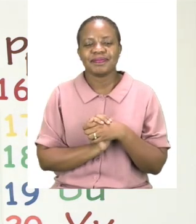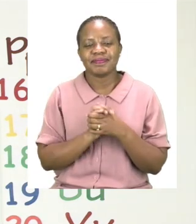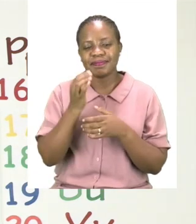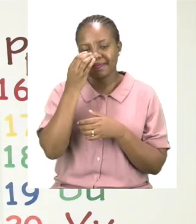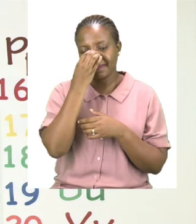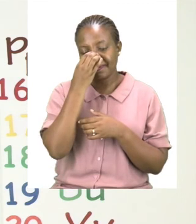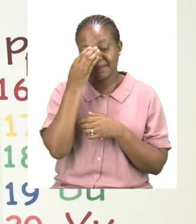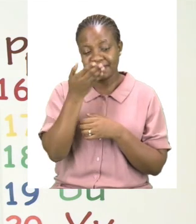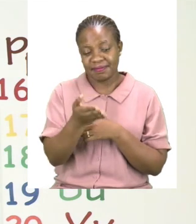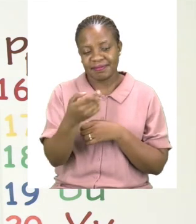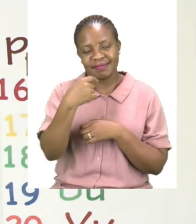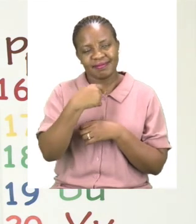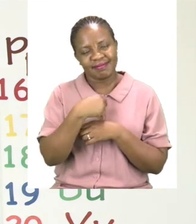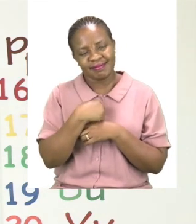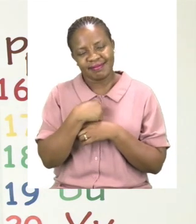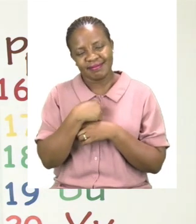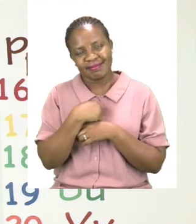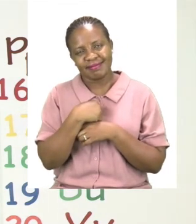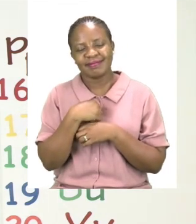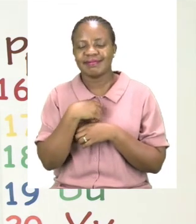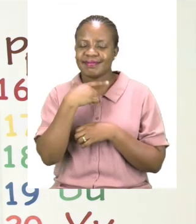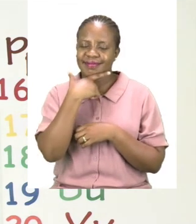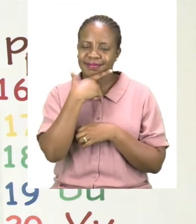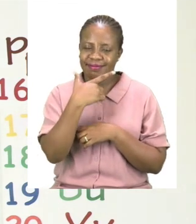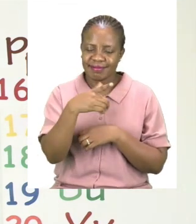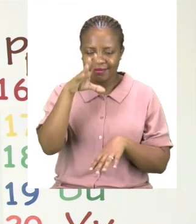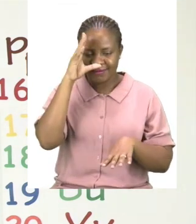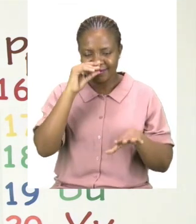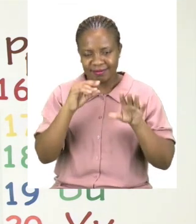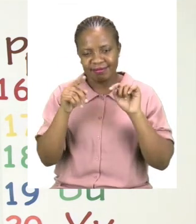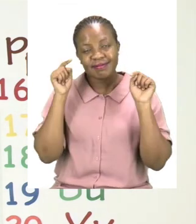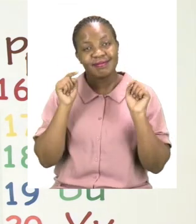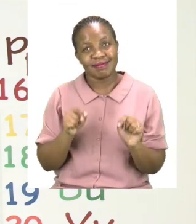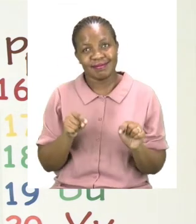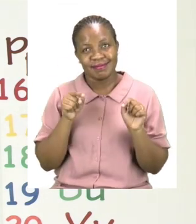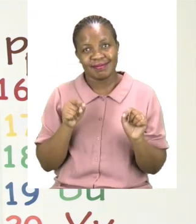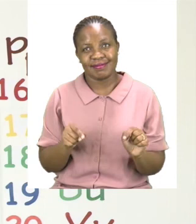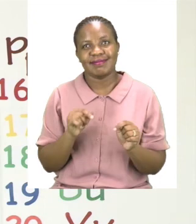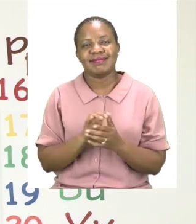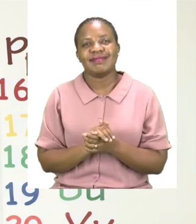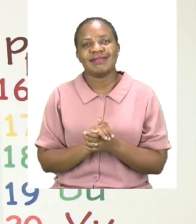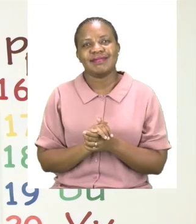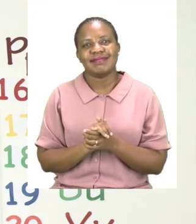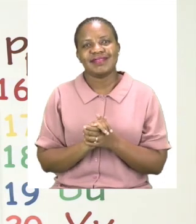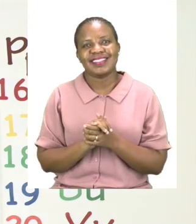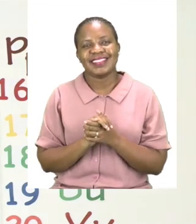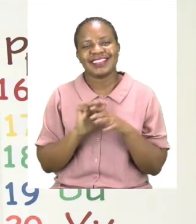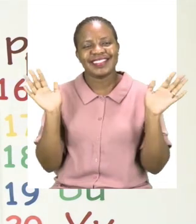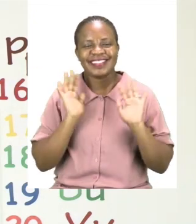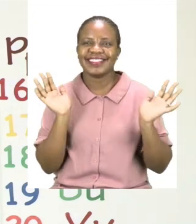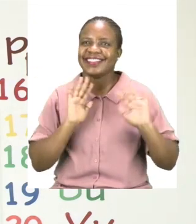Sushi and I, we would like to say thank you for joining us today. And goodbye!